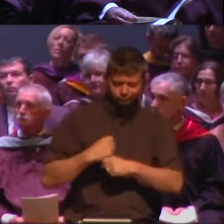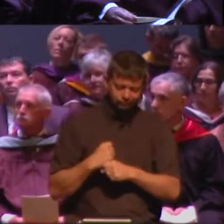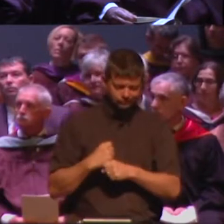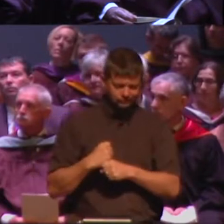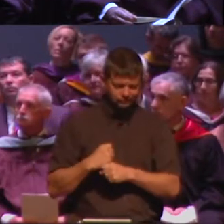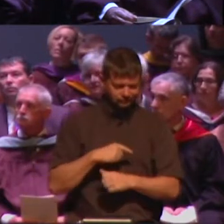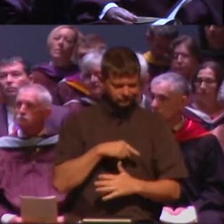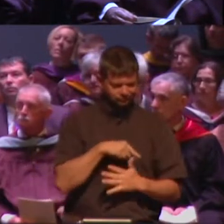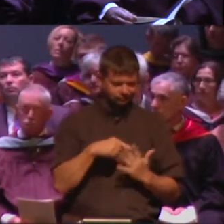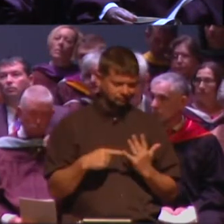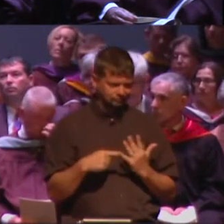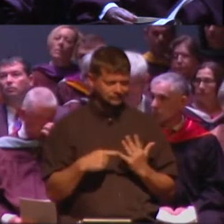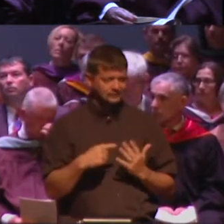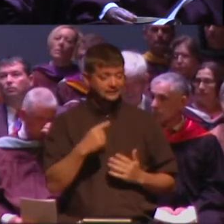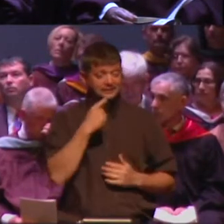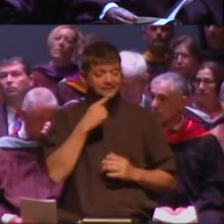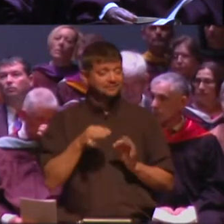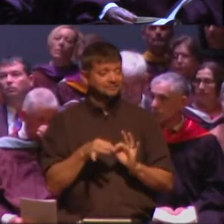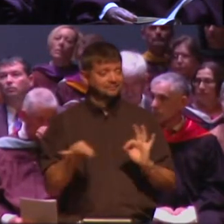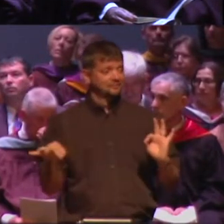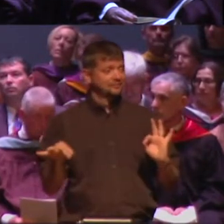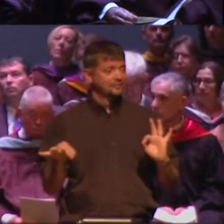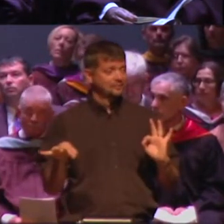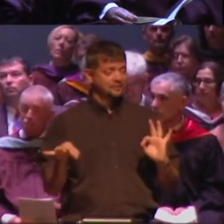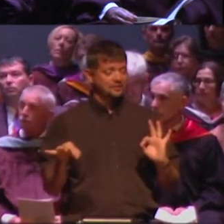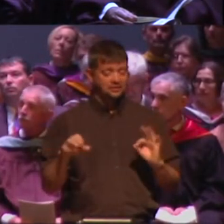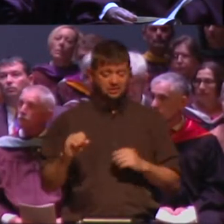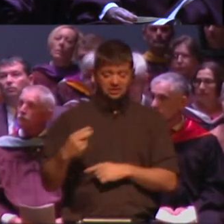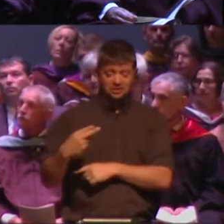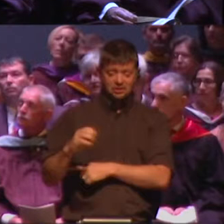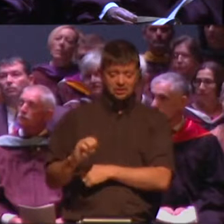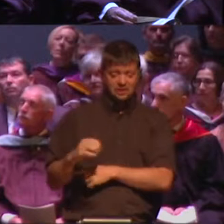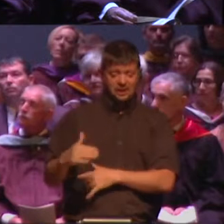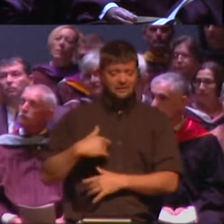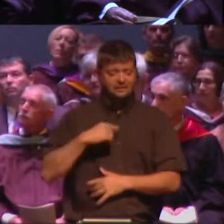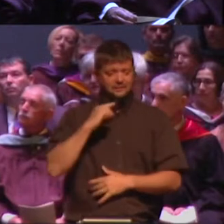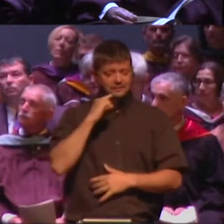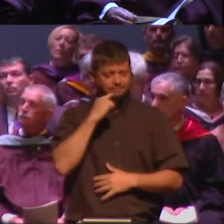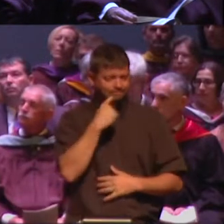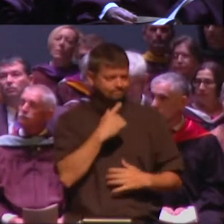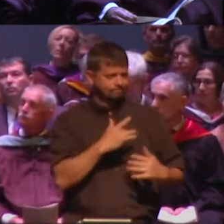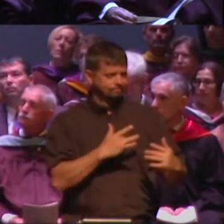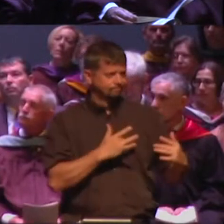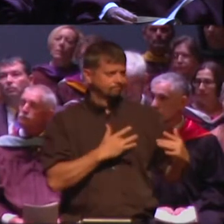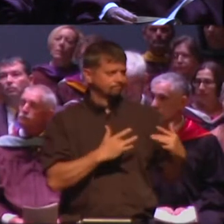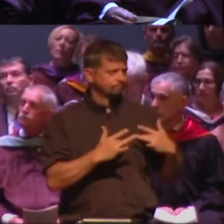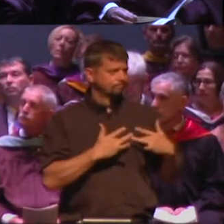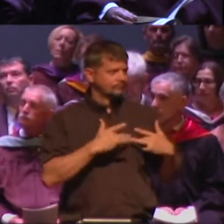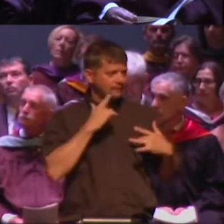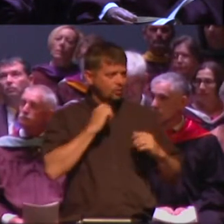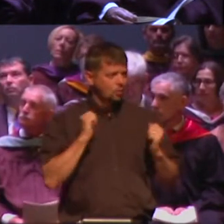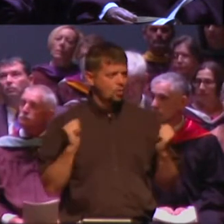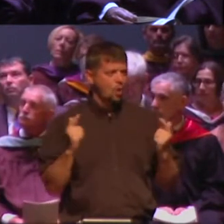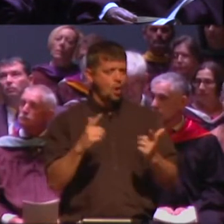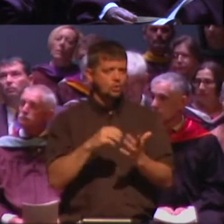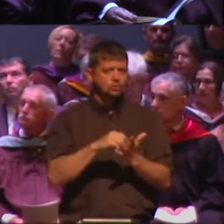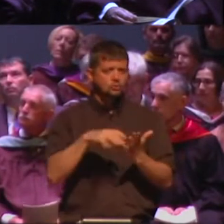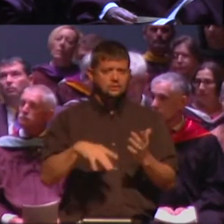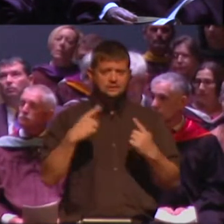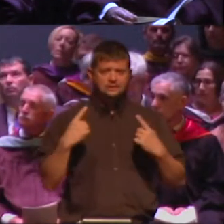student nominations states, "She shows sincere concern for all of her students'